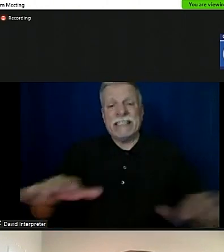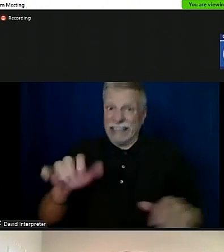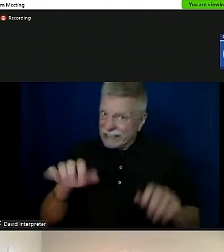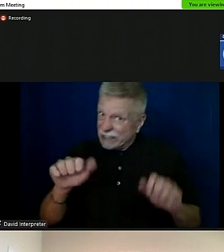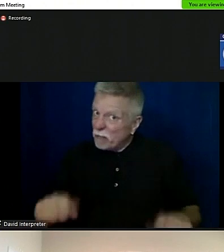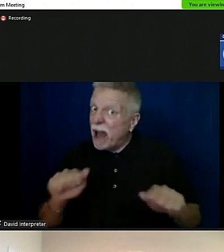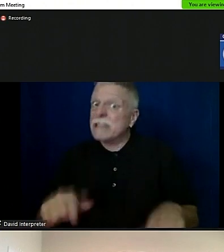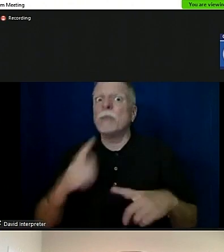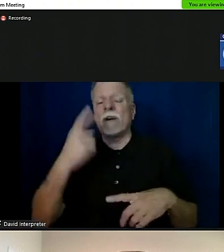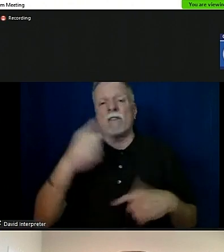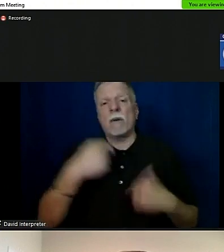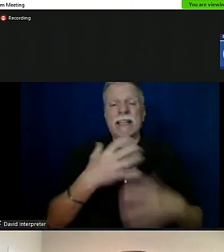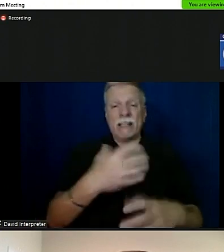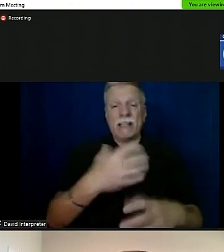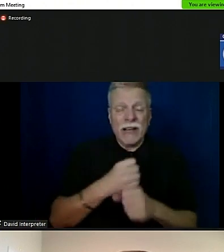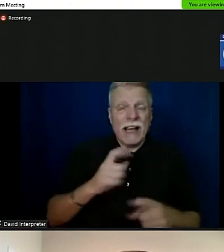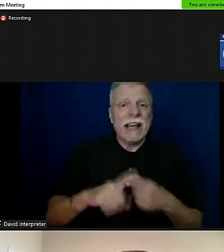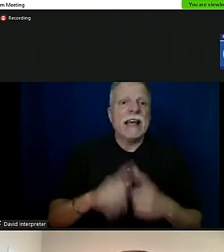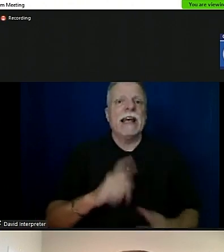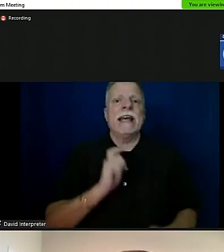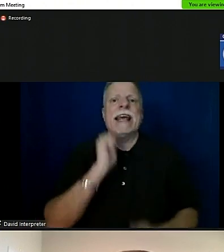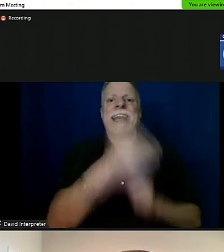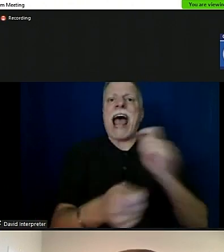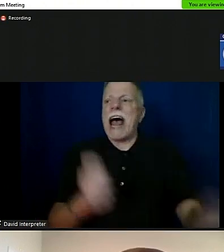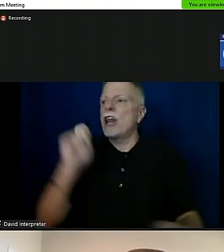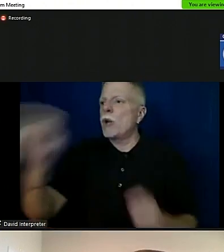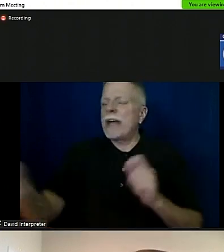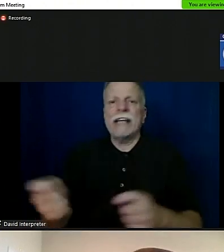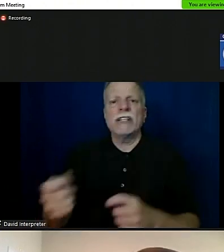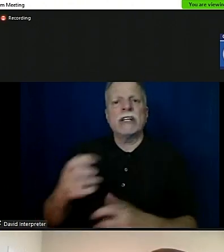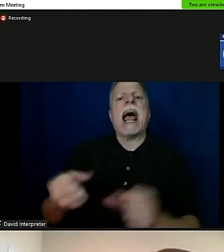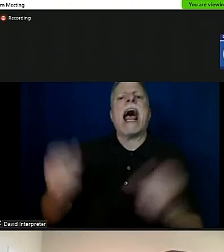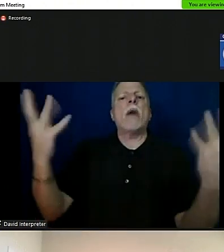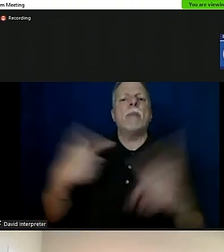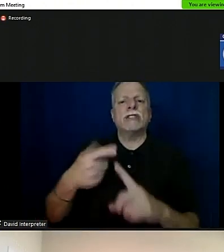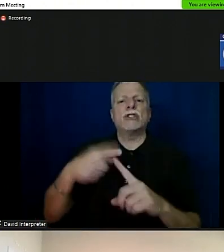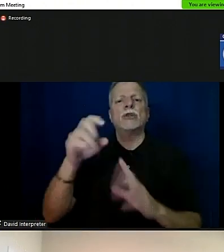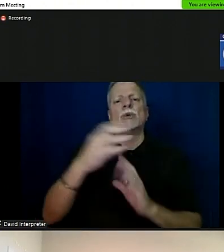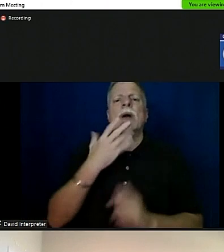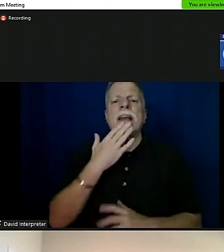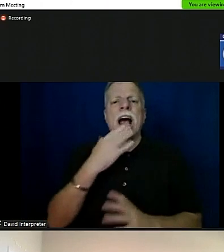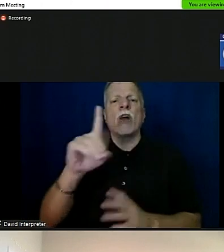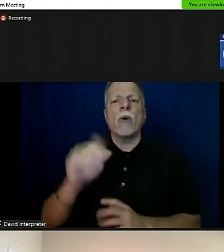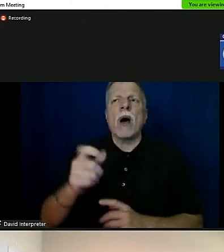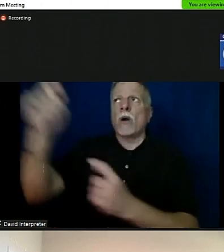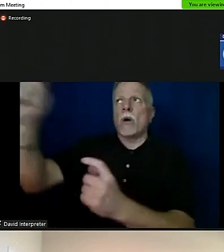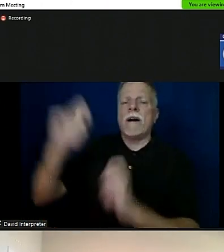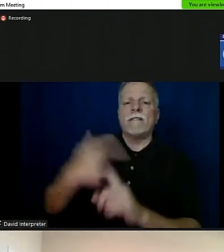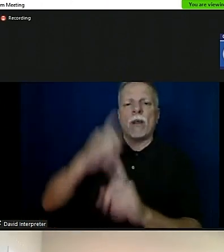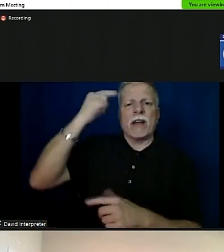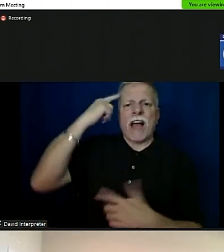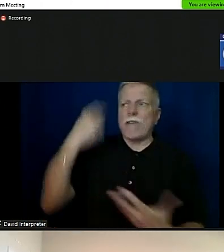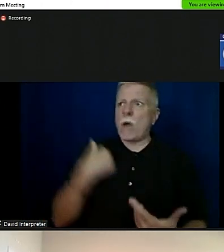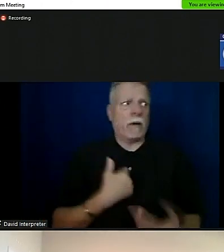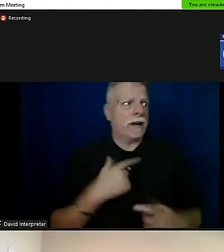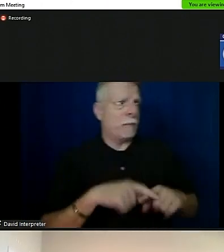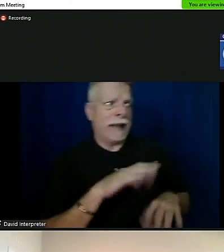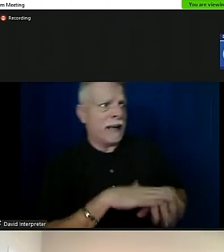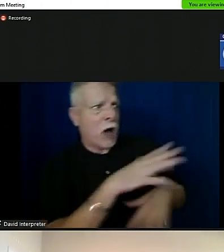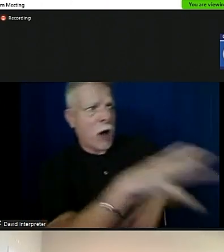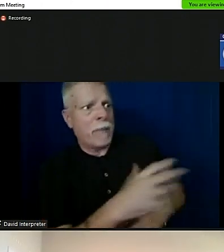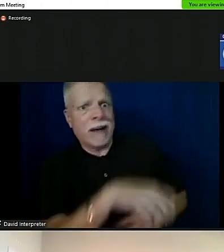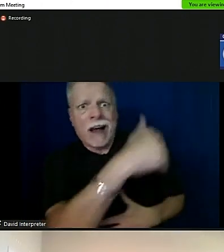get allocation to the state as well? We're having to rely on outside sources for vaccine allocation. It'd be helpful if we